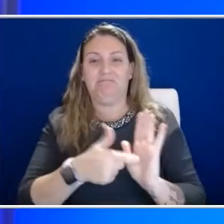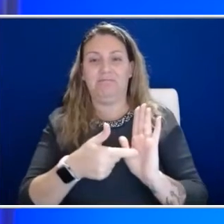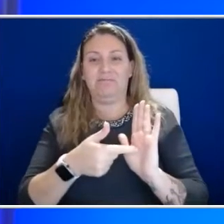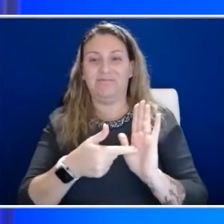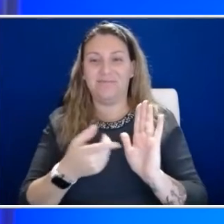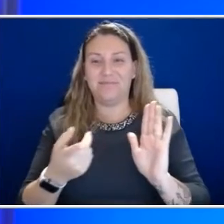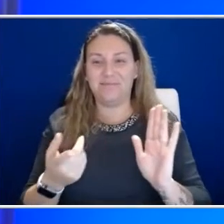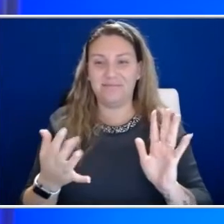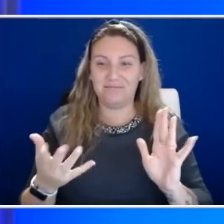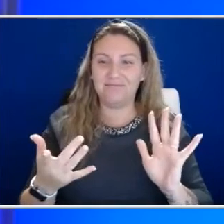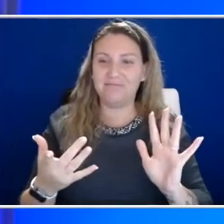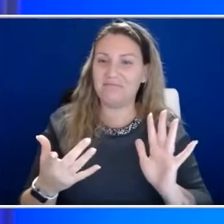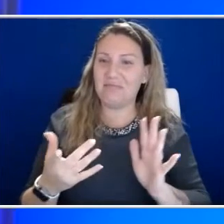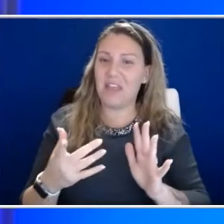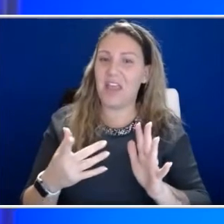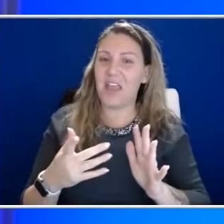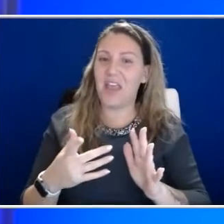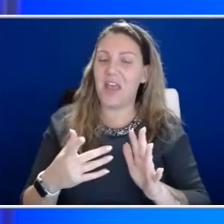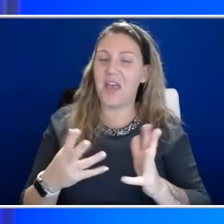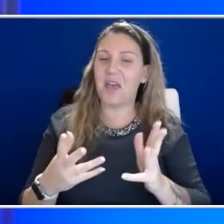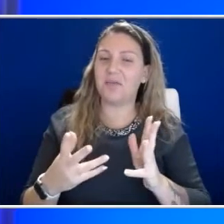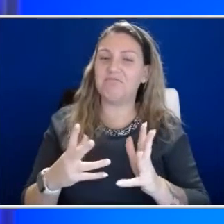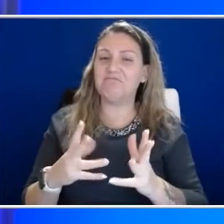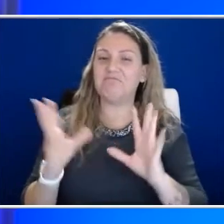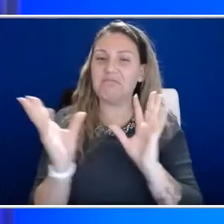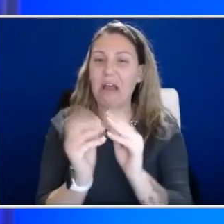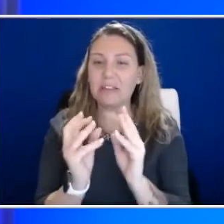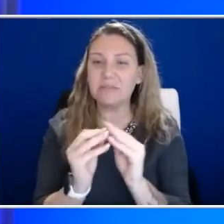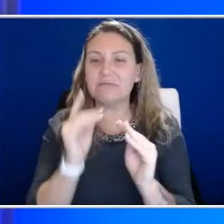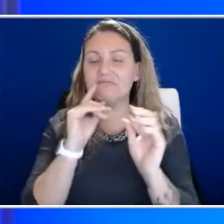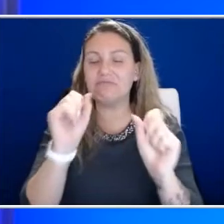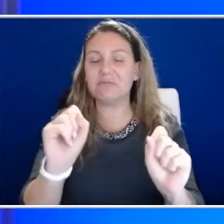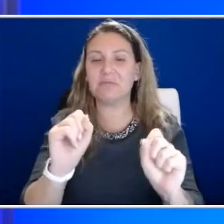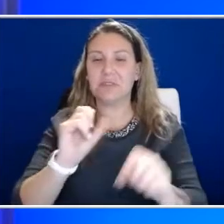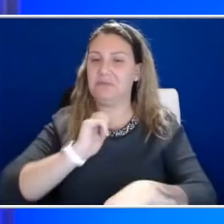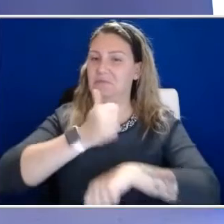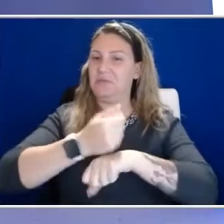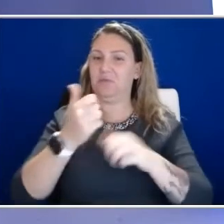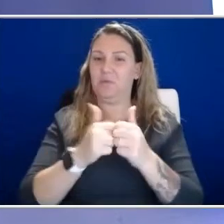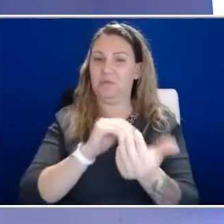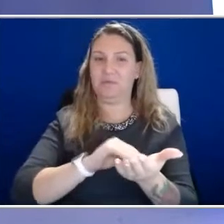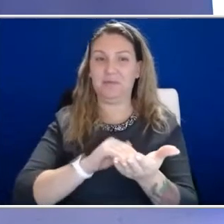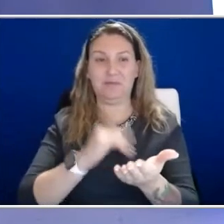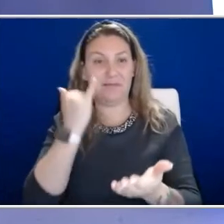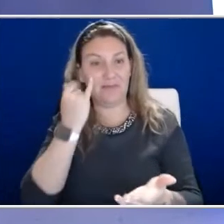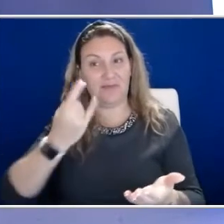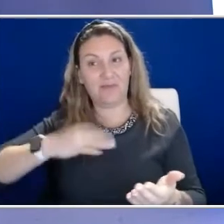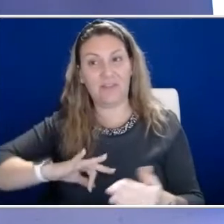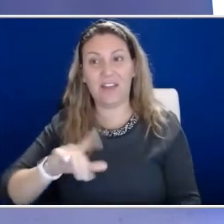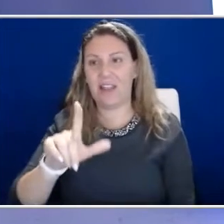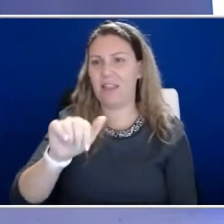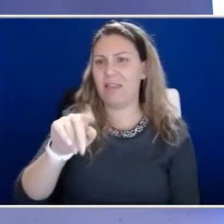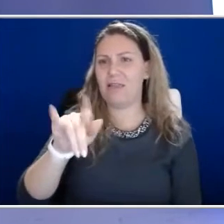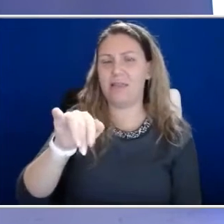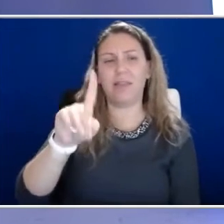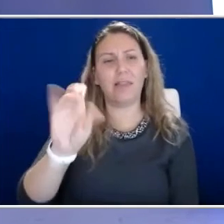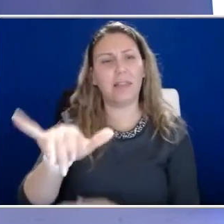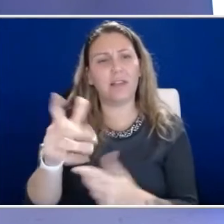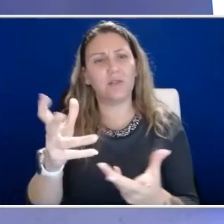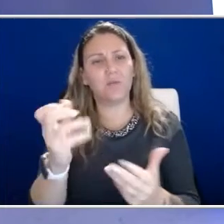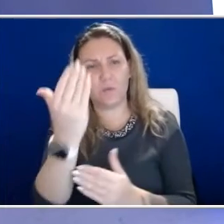a consultation can be arranged with the physician who would decide if you would benefit from it. Leslie wants to know, is there any risk to this type of